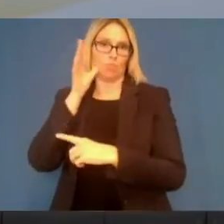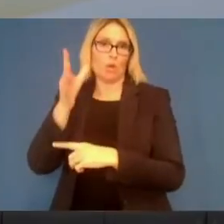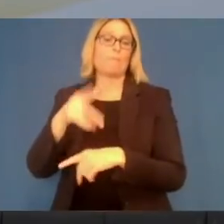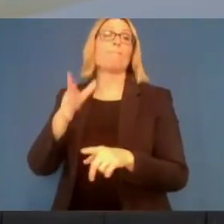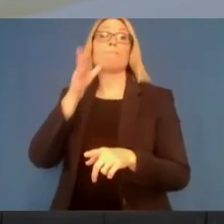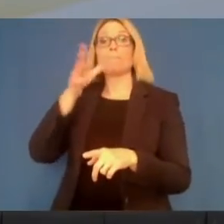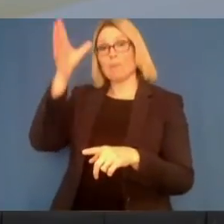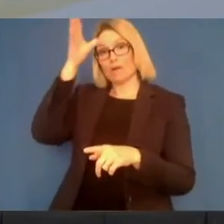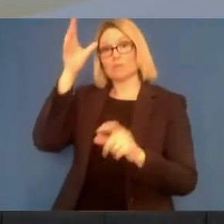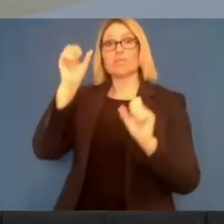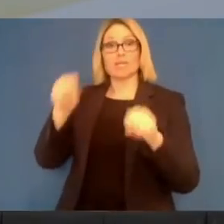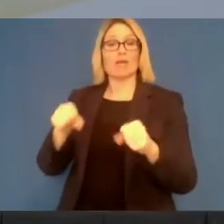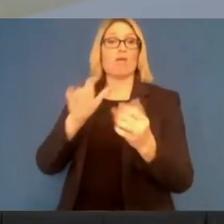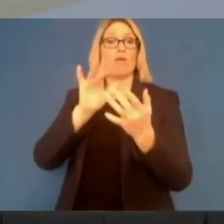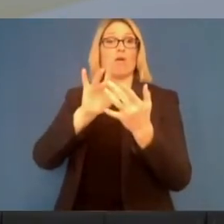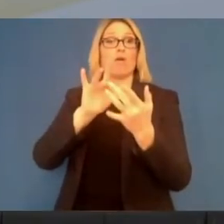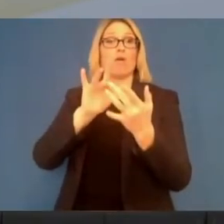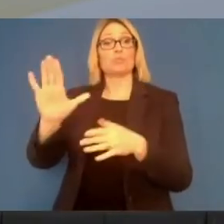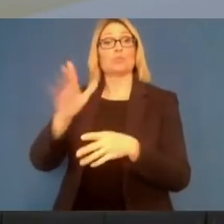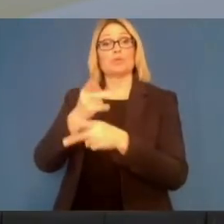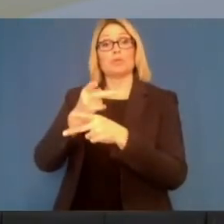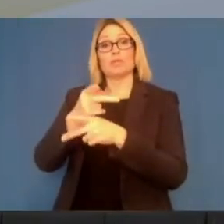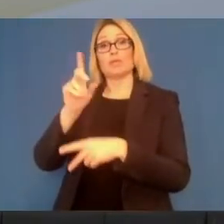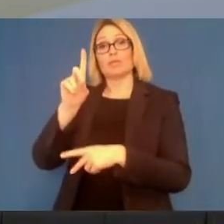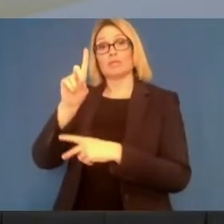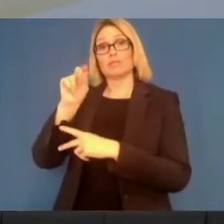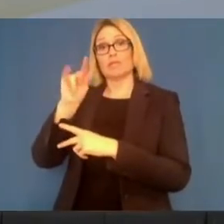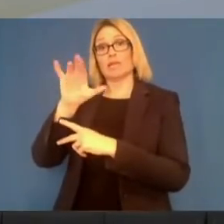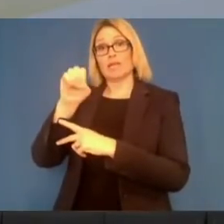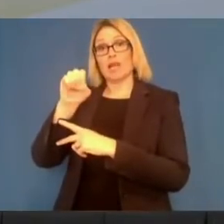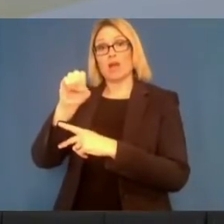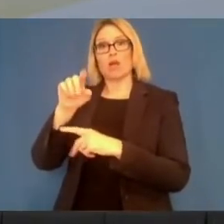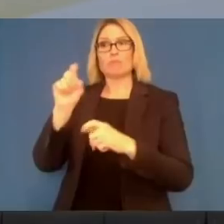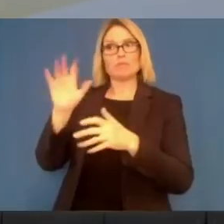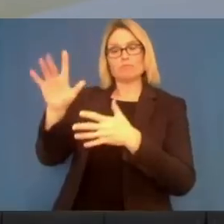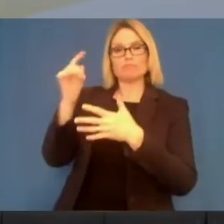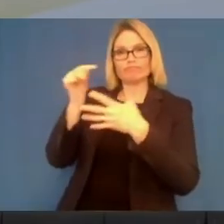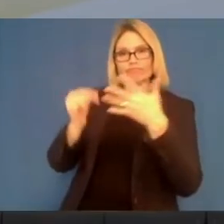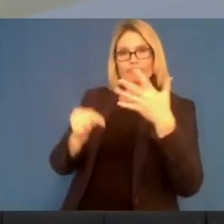may contact their child care centers for further direction.